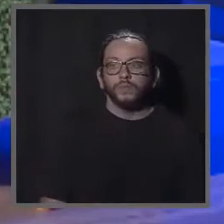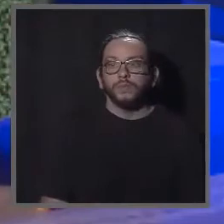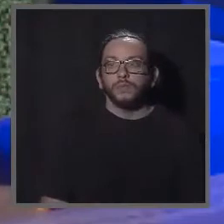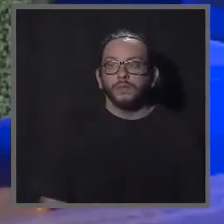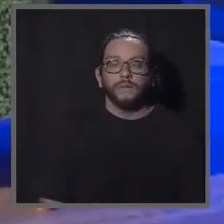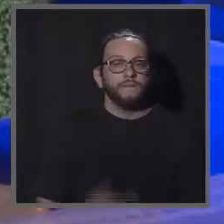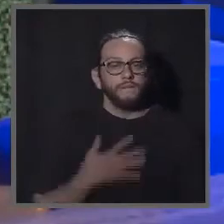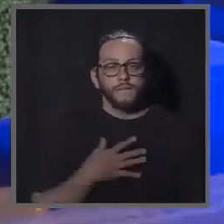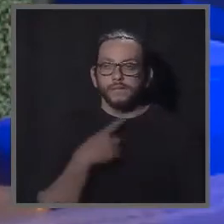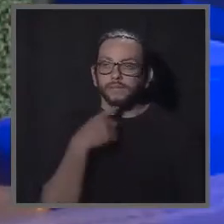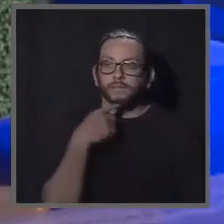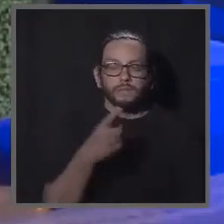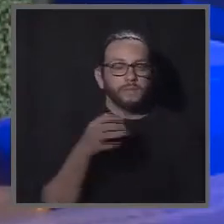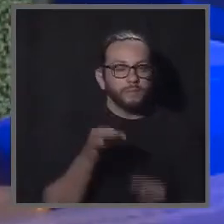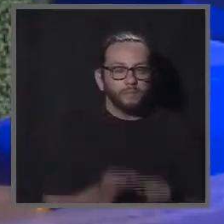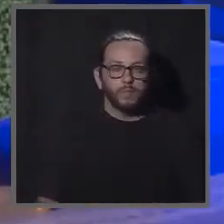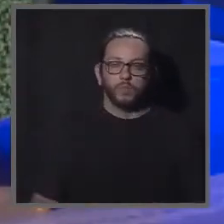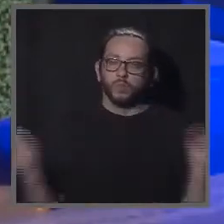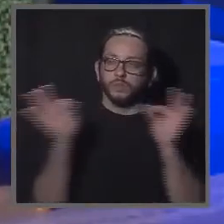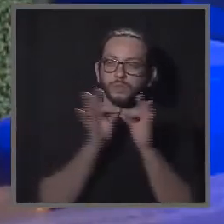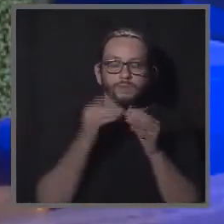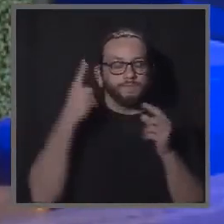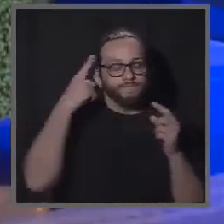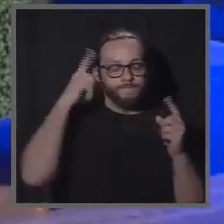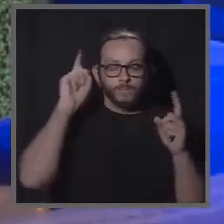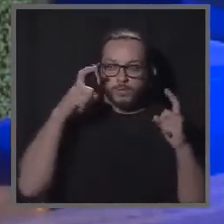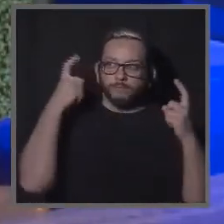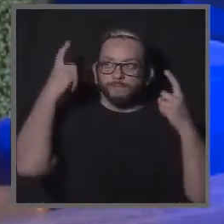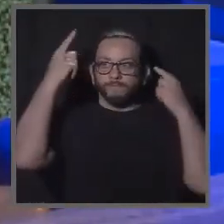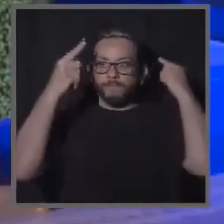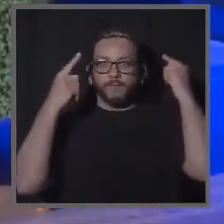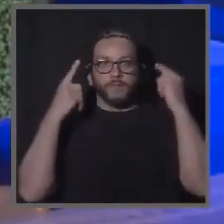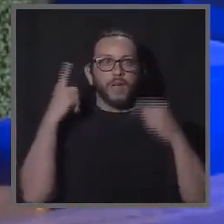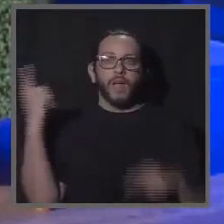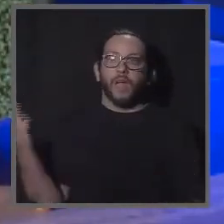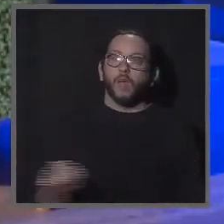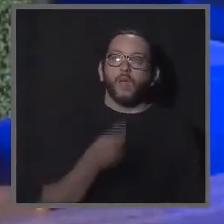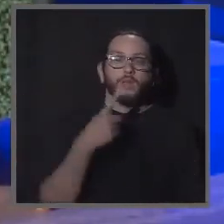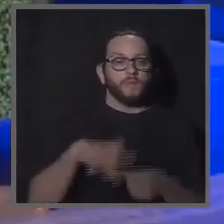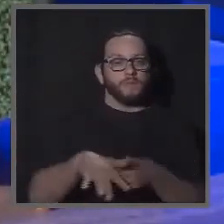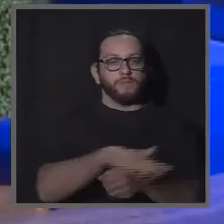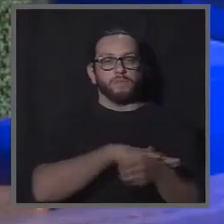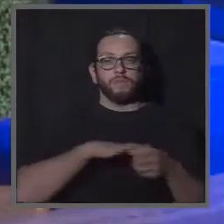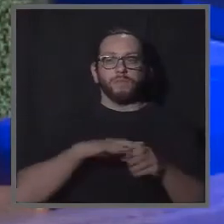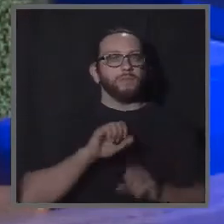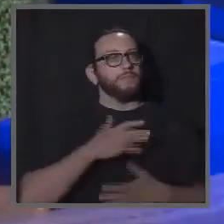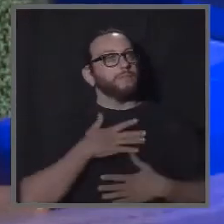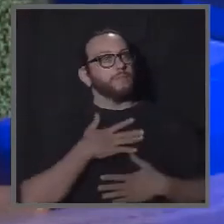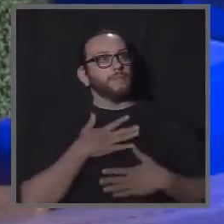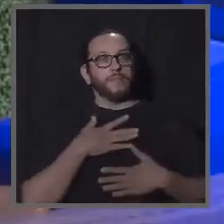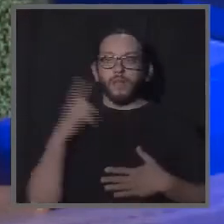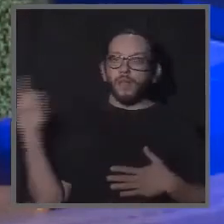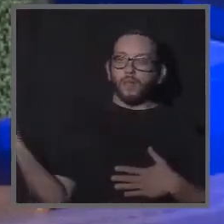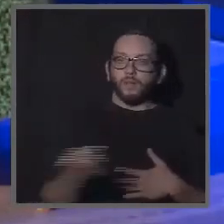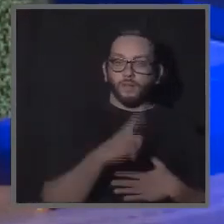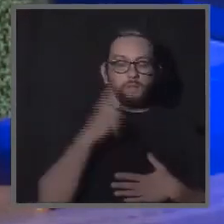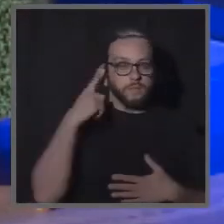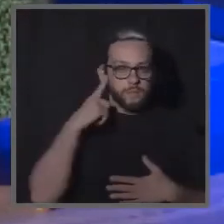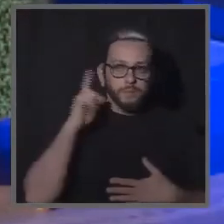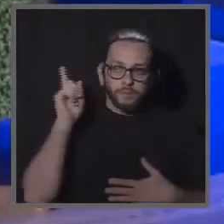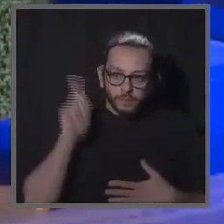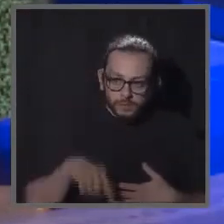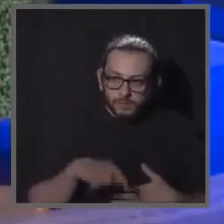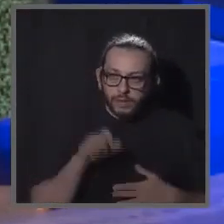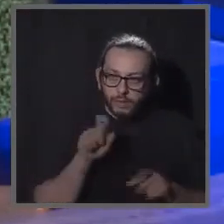is very important to think not only in our sector, but really build up